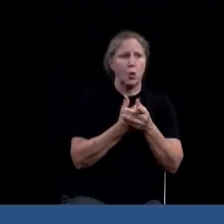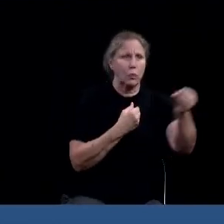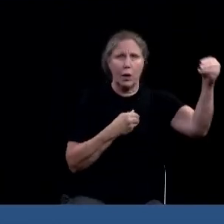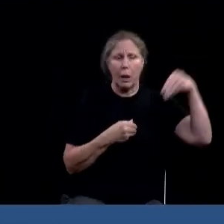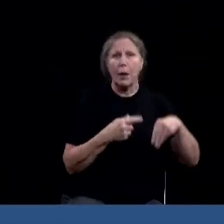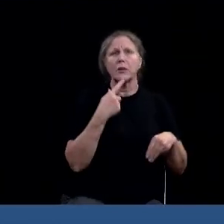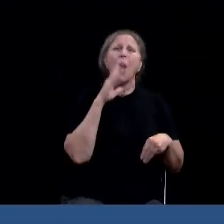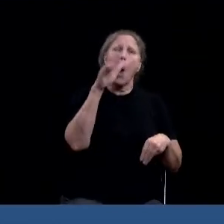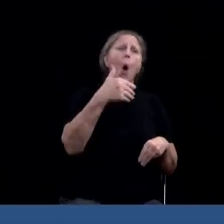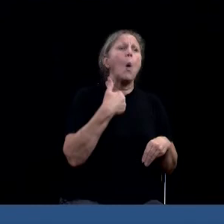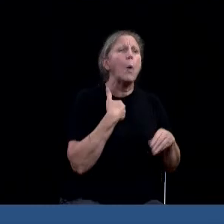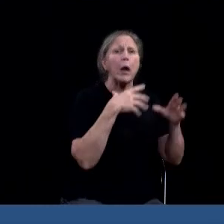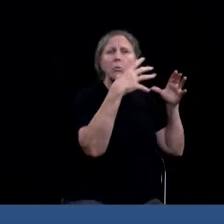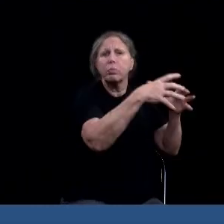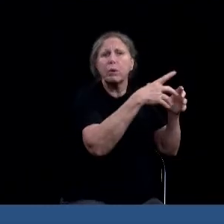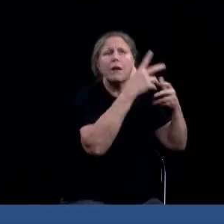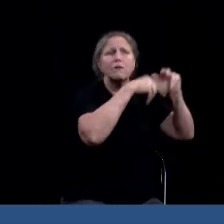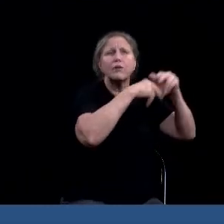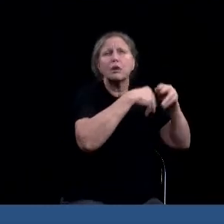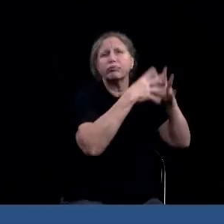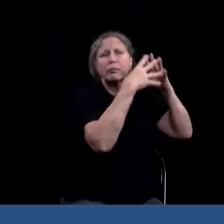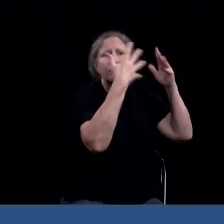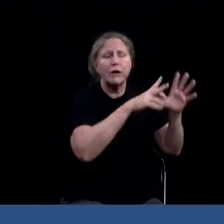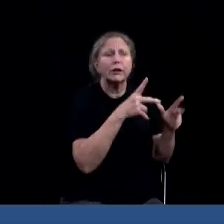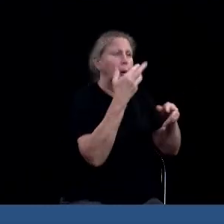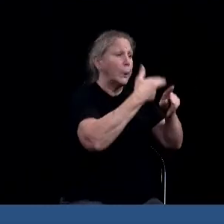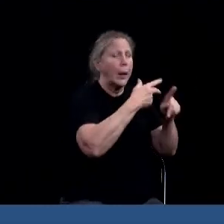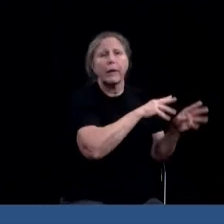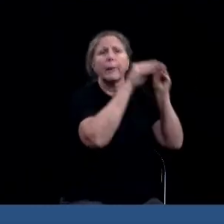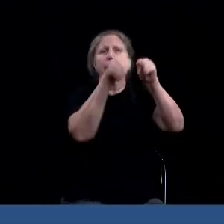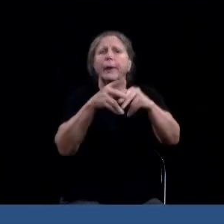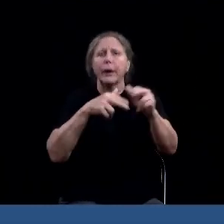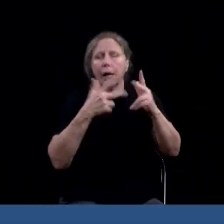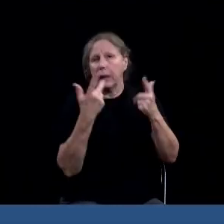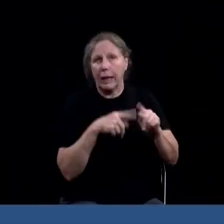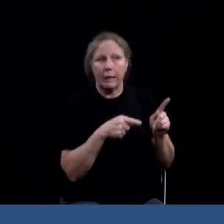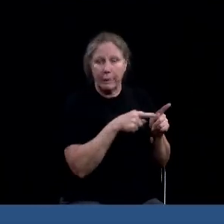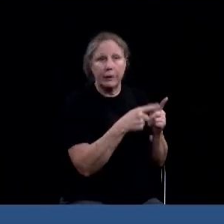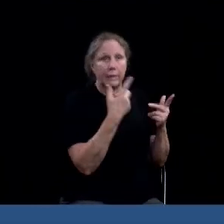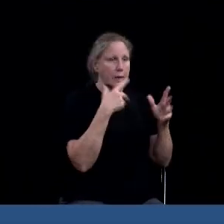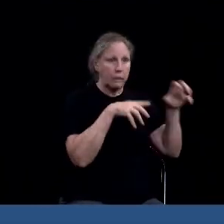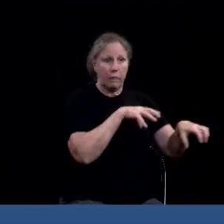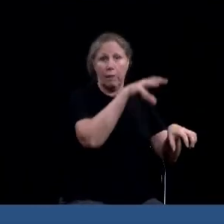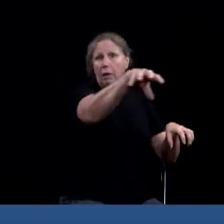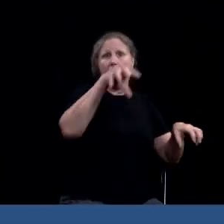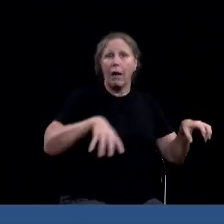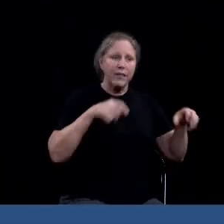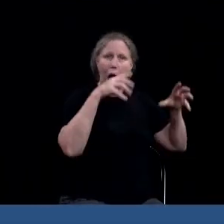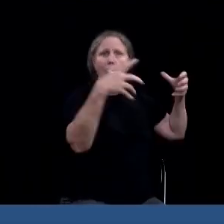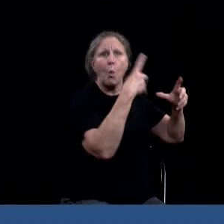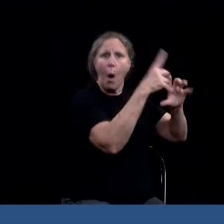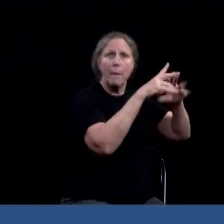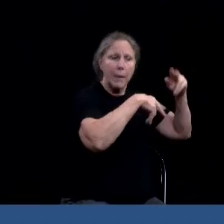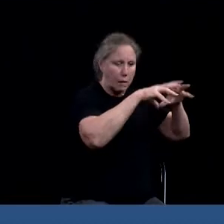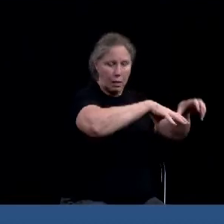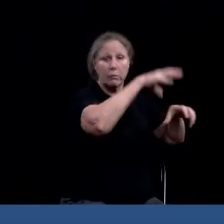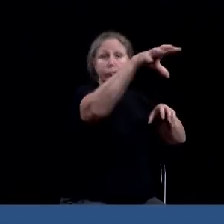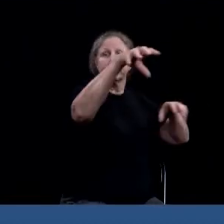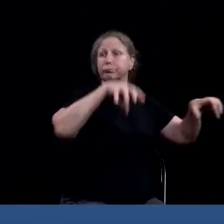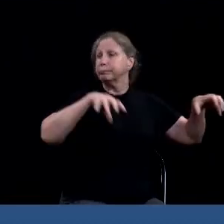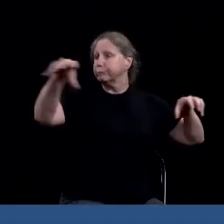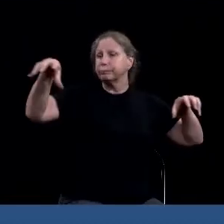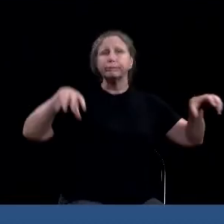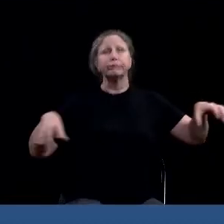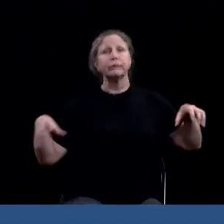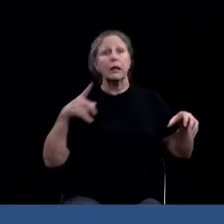out, and then build the next phases and so forth. I can't do that. I don't know yet what I really will have, but it is